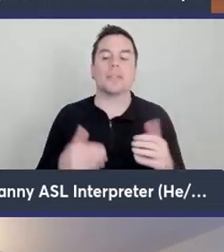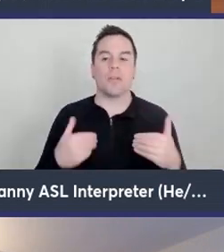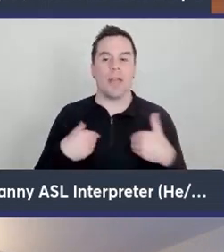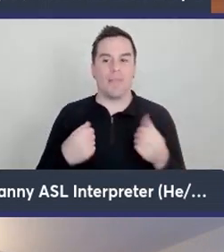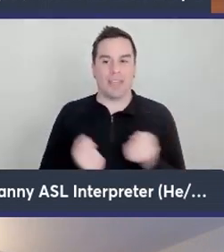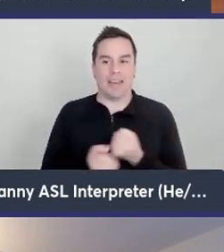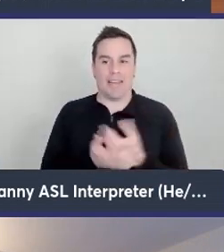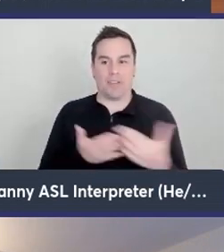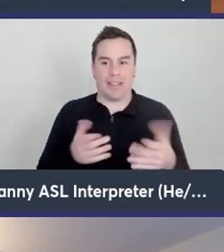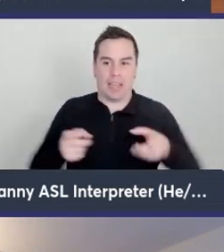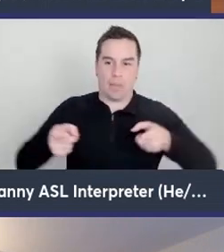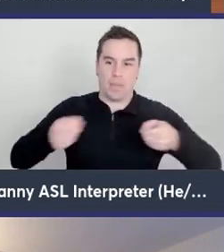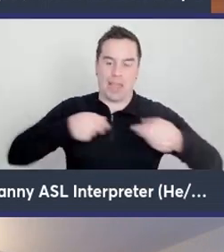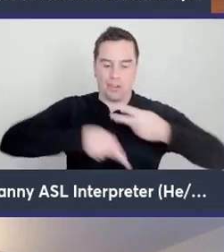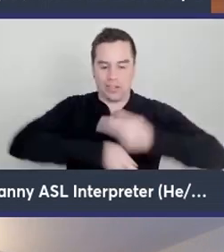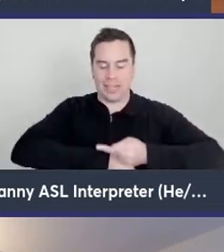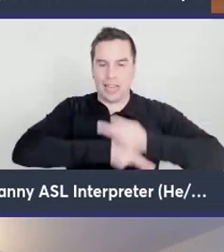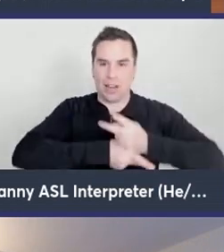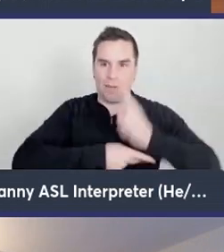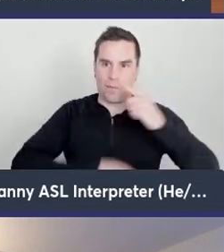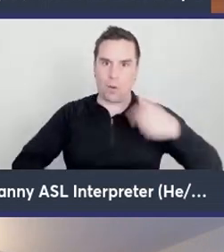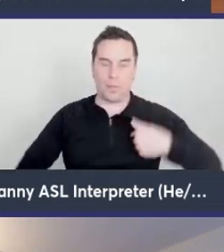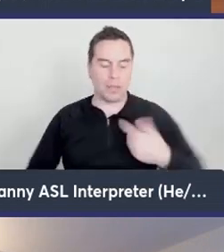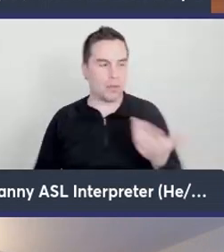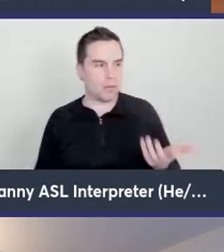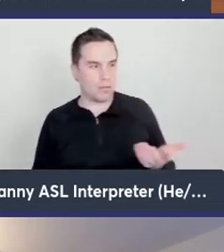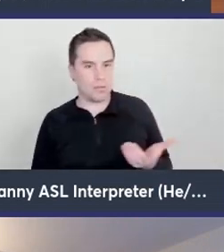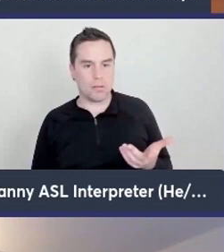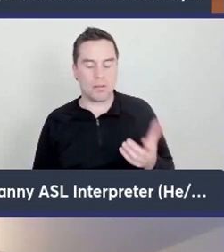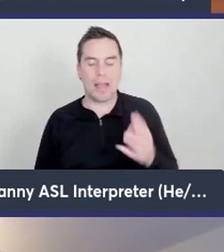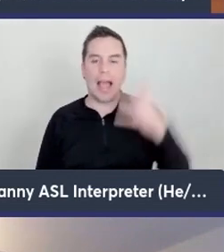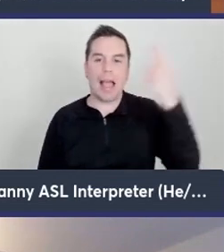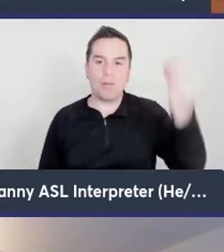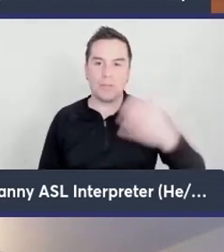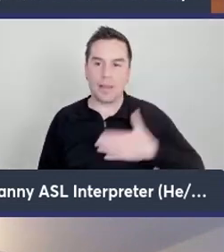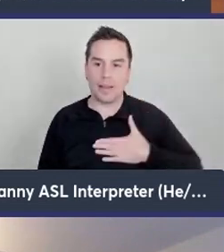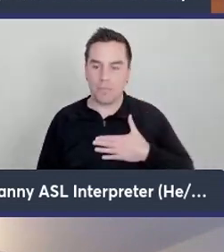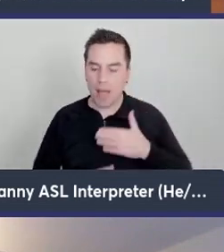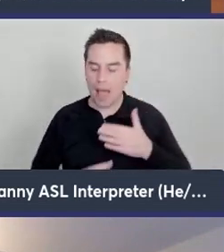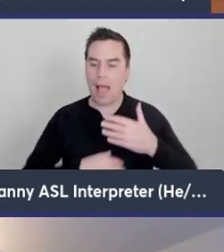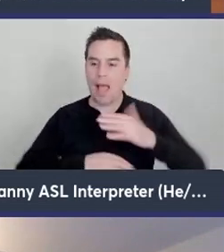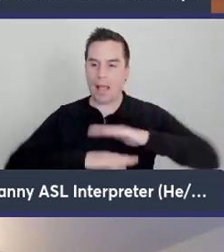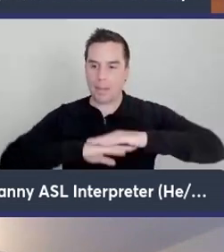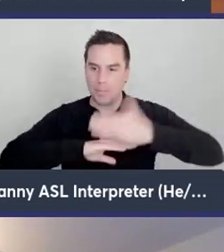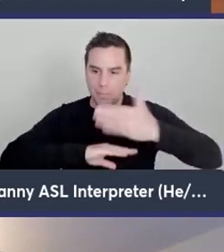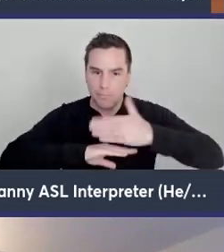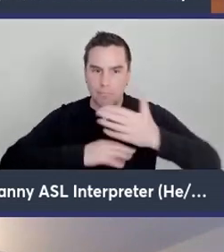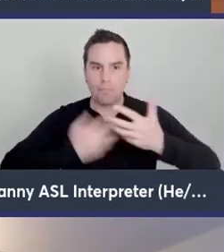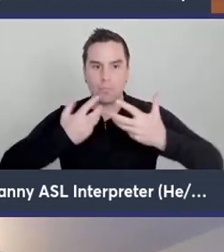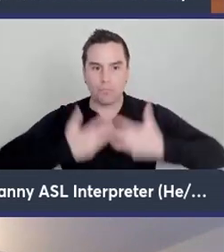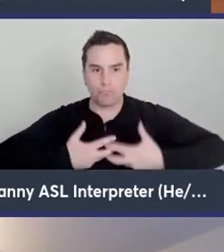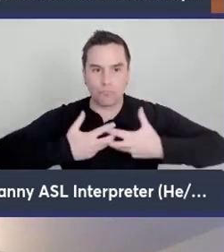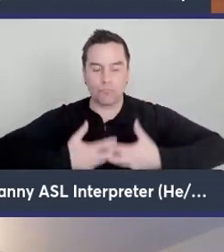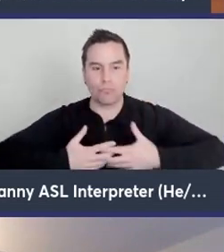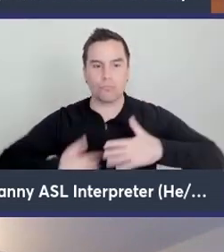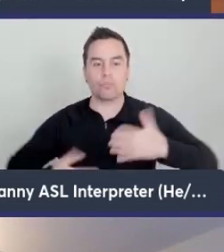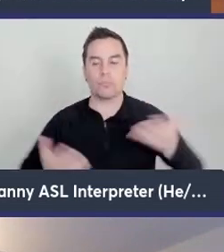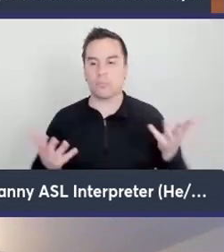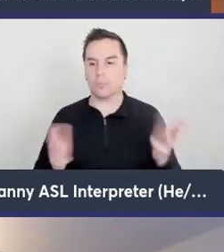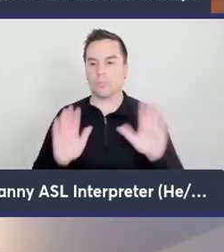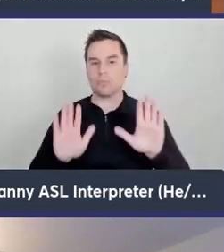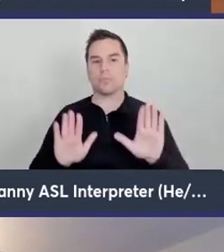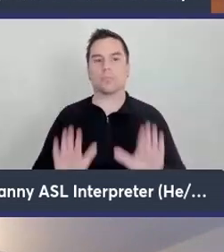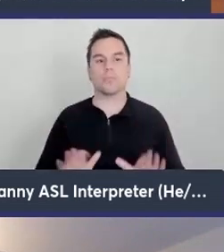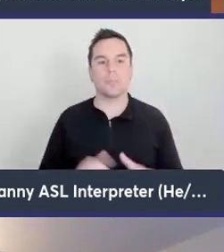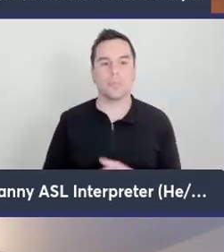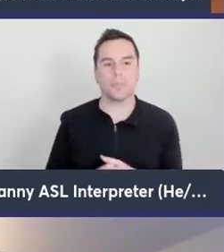managed outside of your own local machine, I love it. It's kind of the end of being able to say, well,